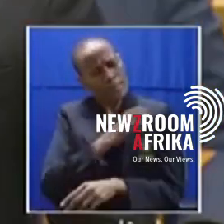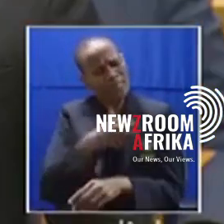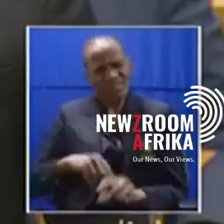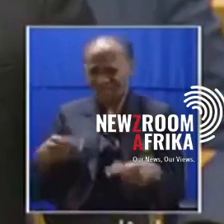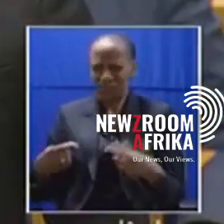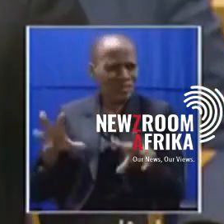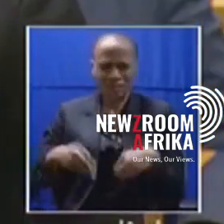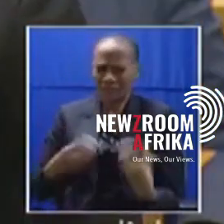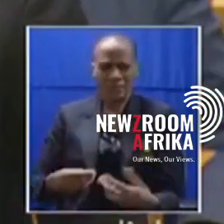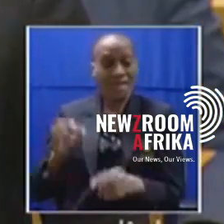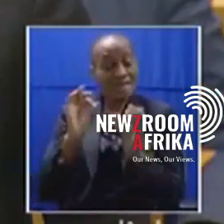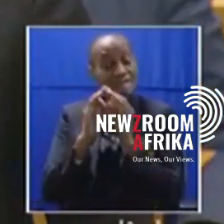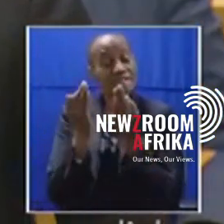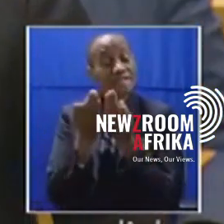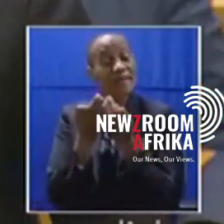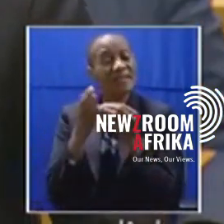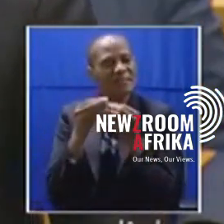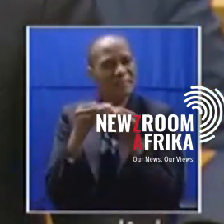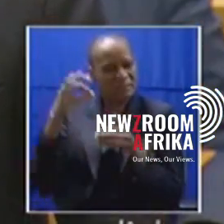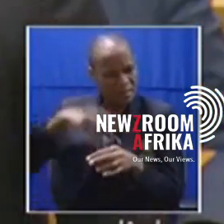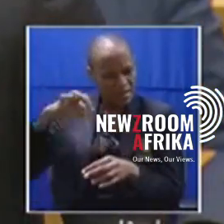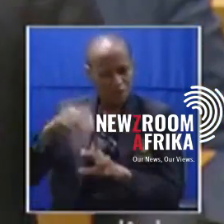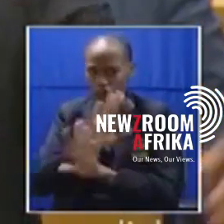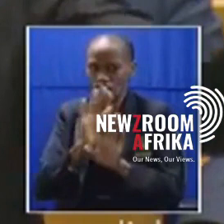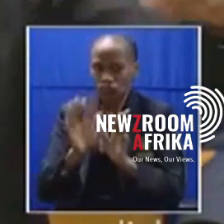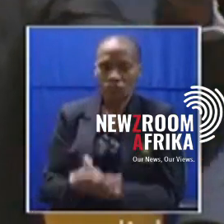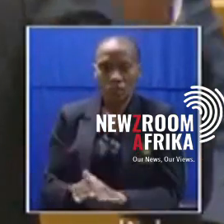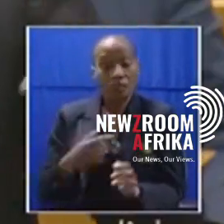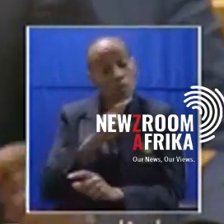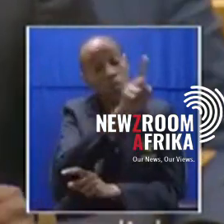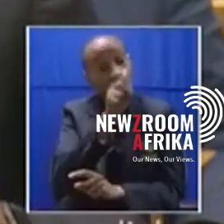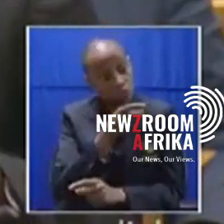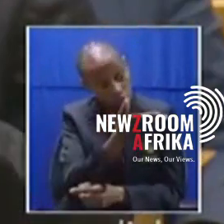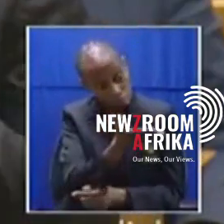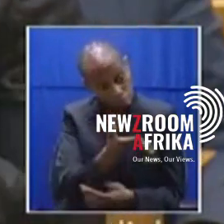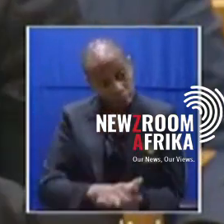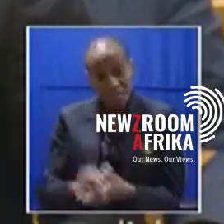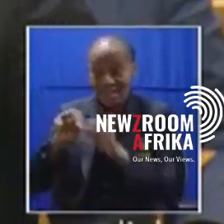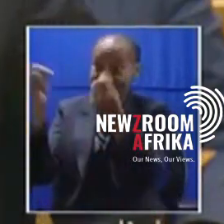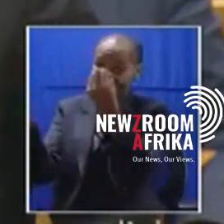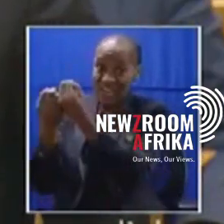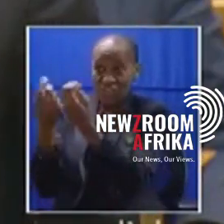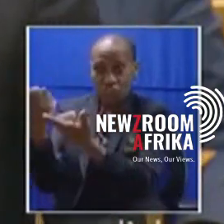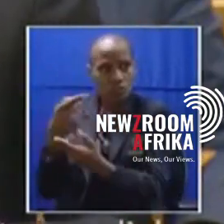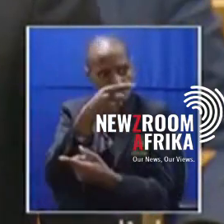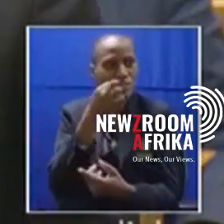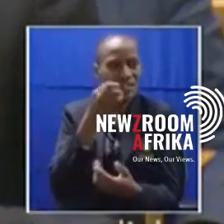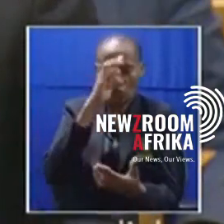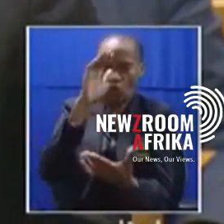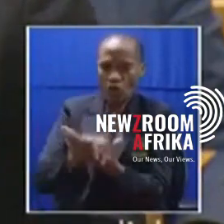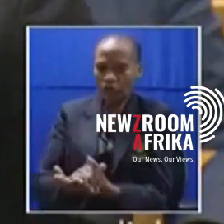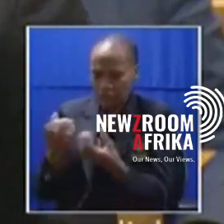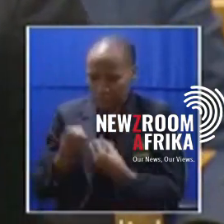I would want to ask you right here today that you will bring our nation into confidence and